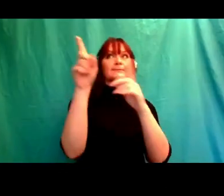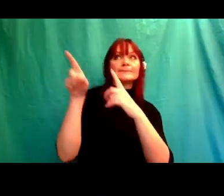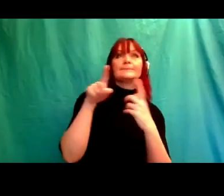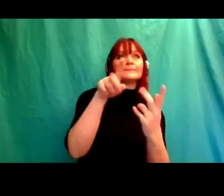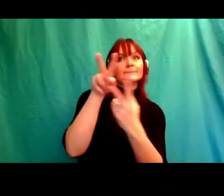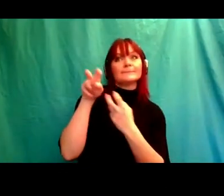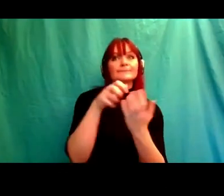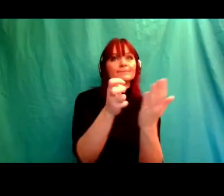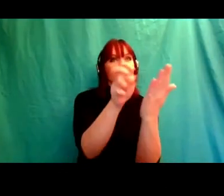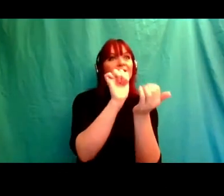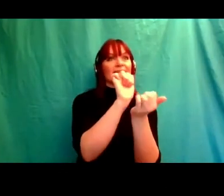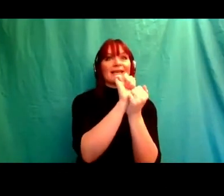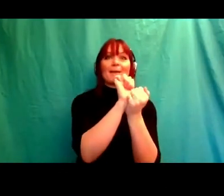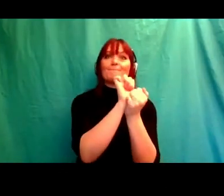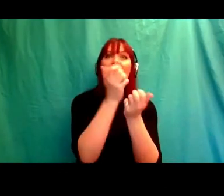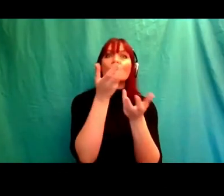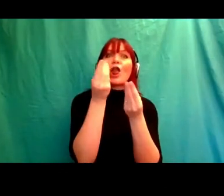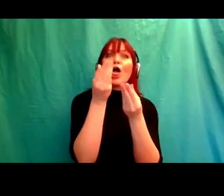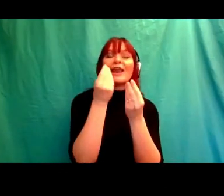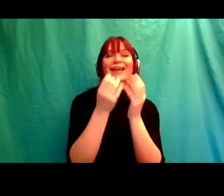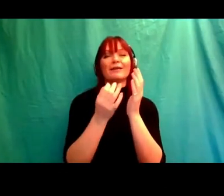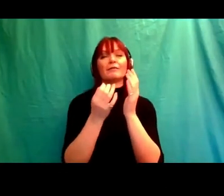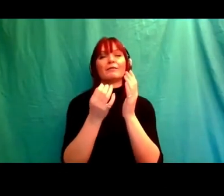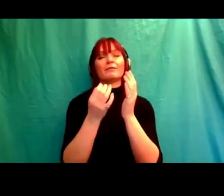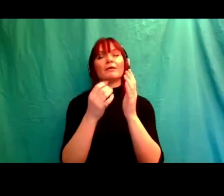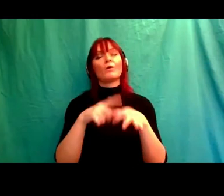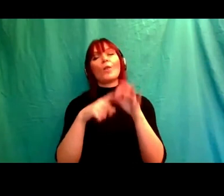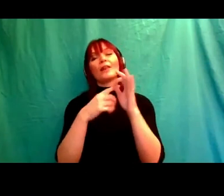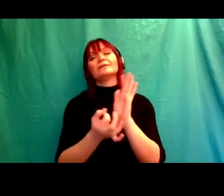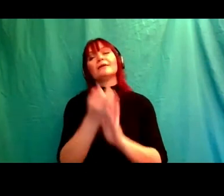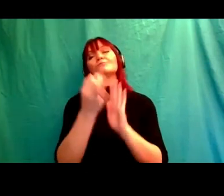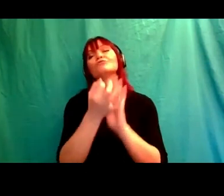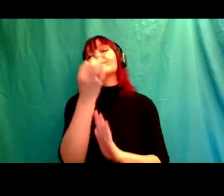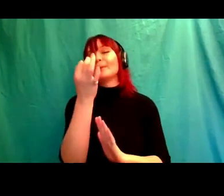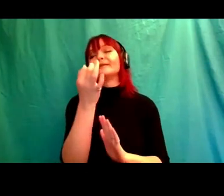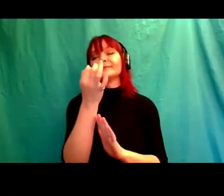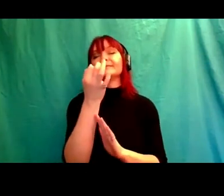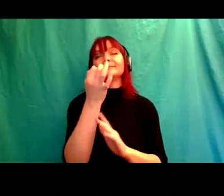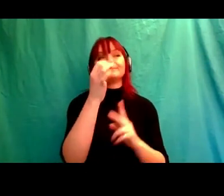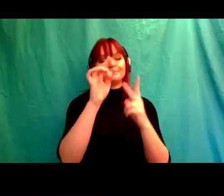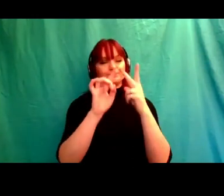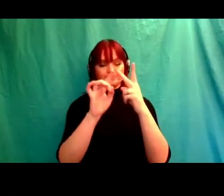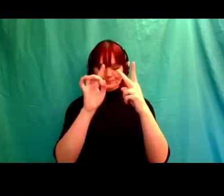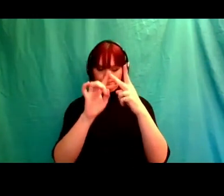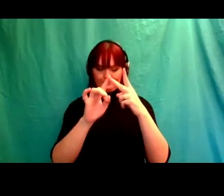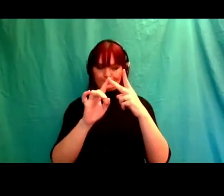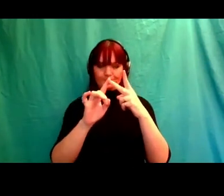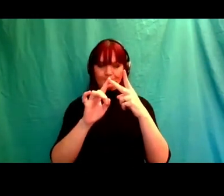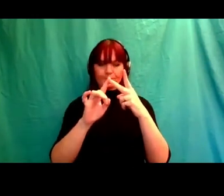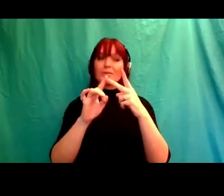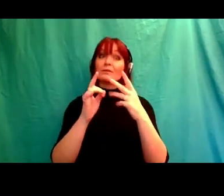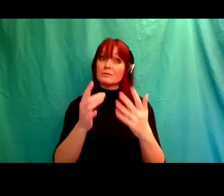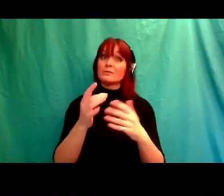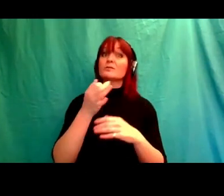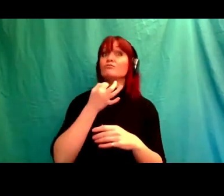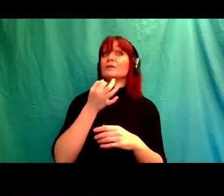discard, particularly those ones with a quality improvement approach really built into their culture. The second thing is I think there is a risk that